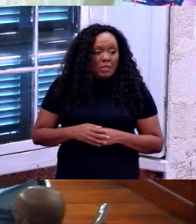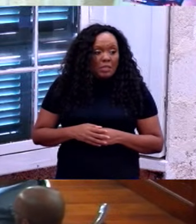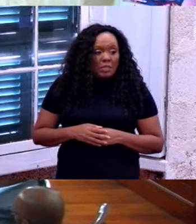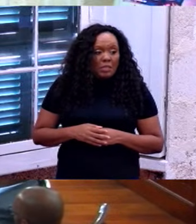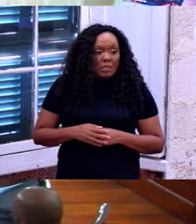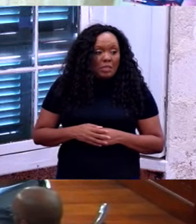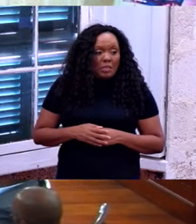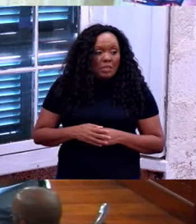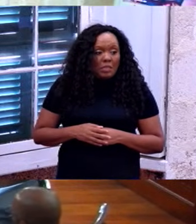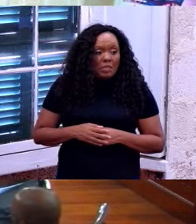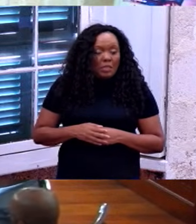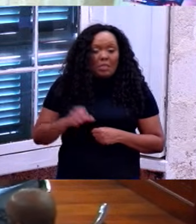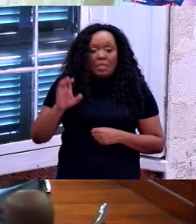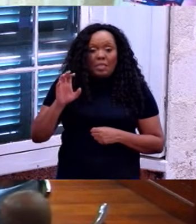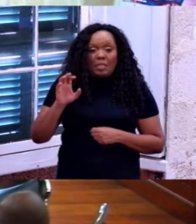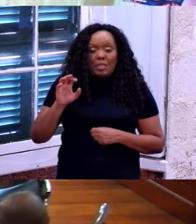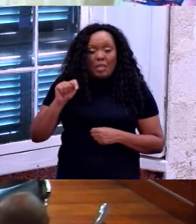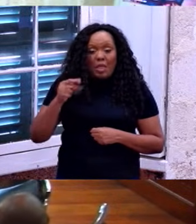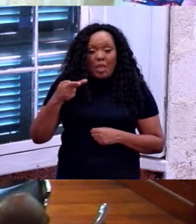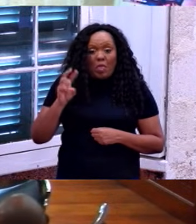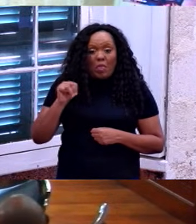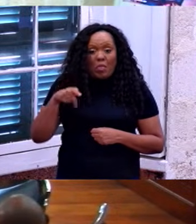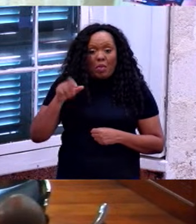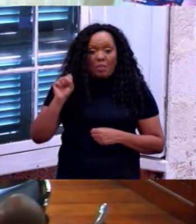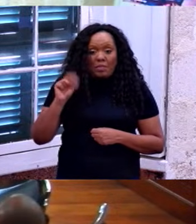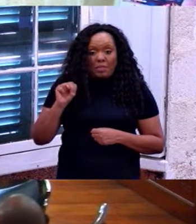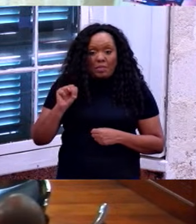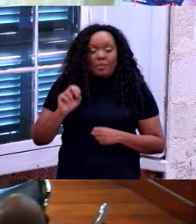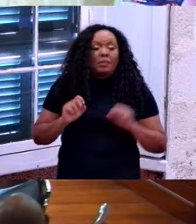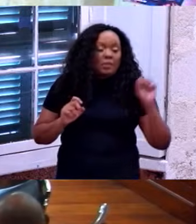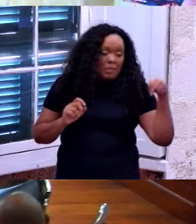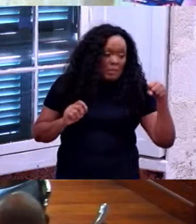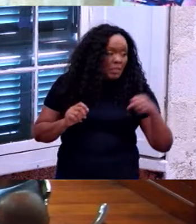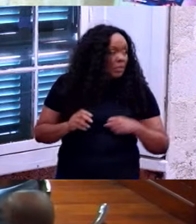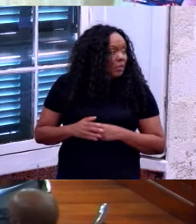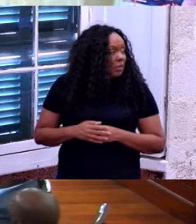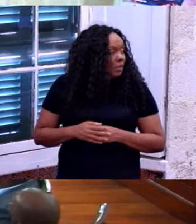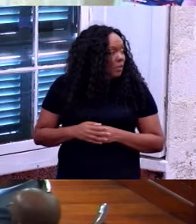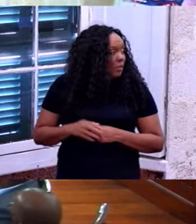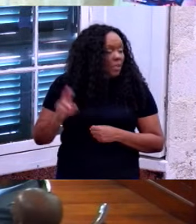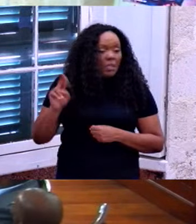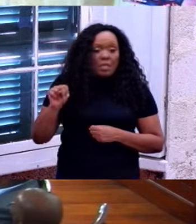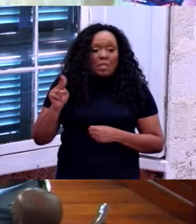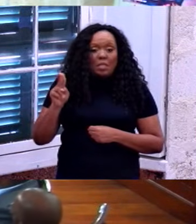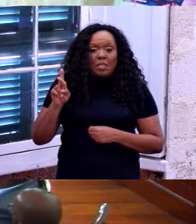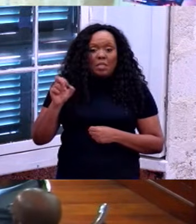Most Honorable Elizabeth Thompson, Yes. Senator Nurse,